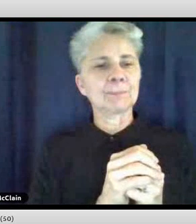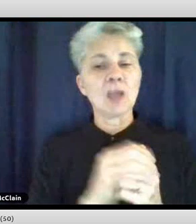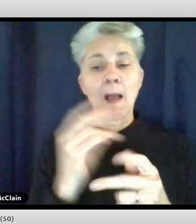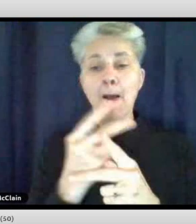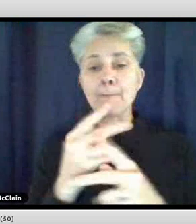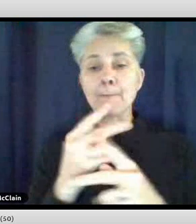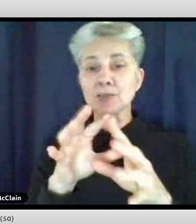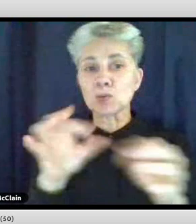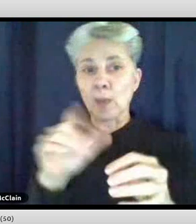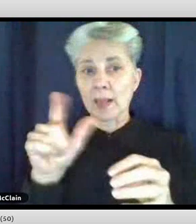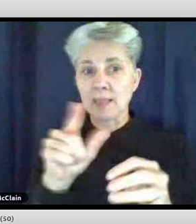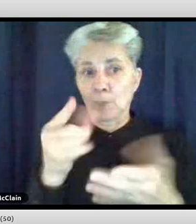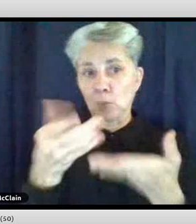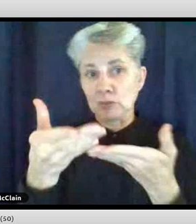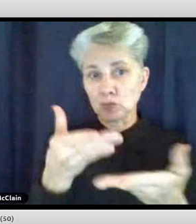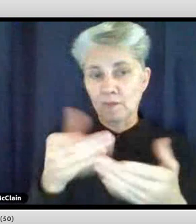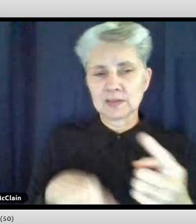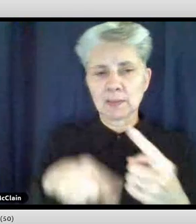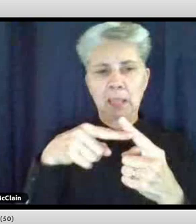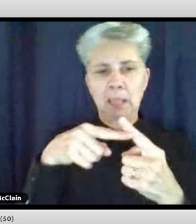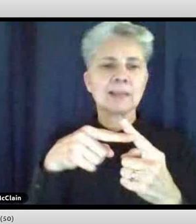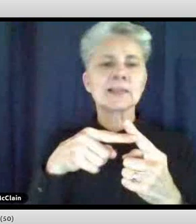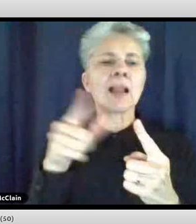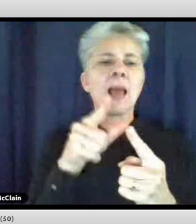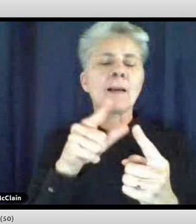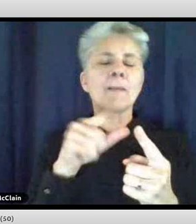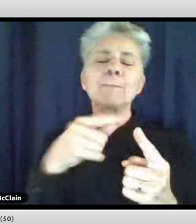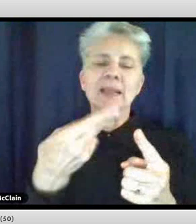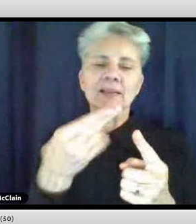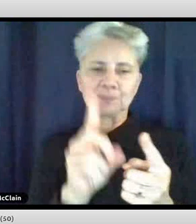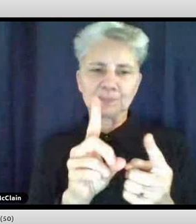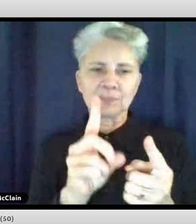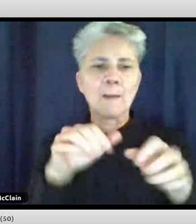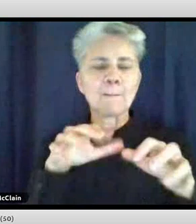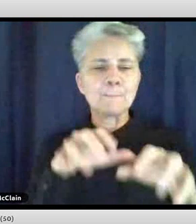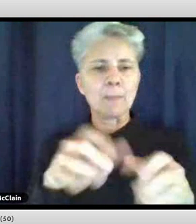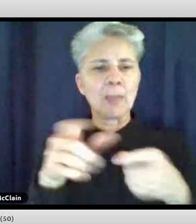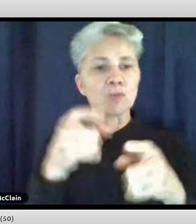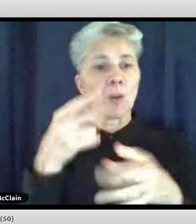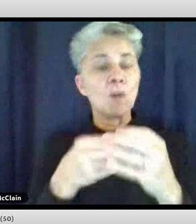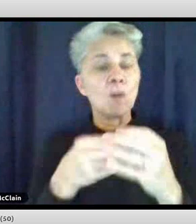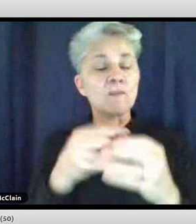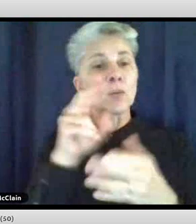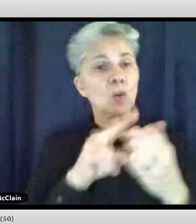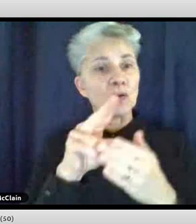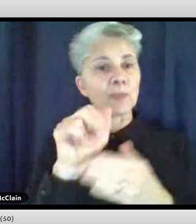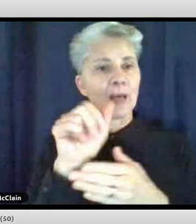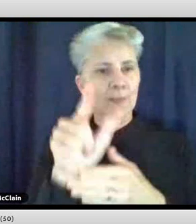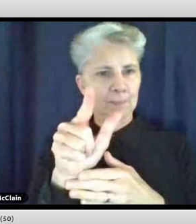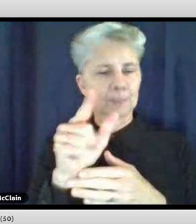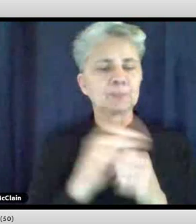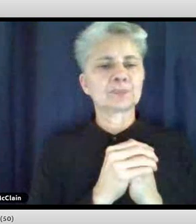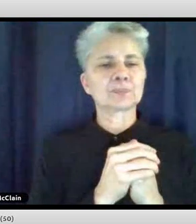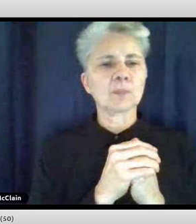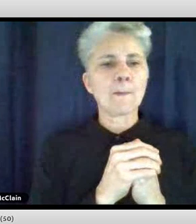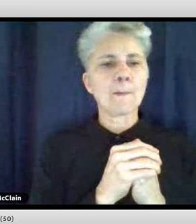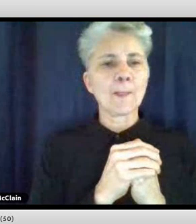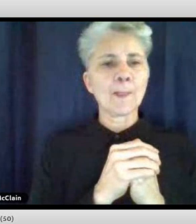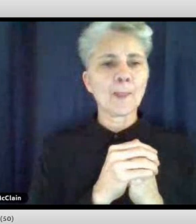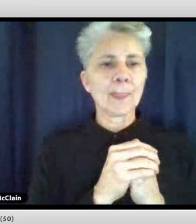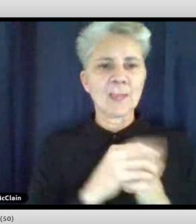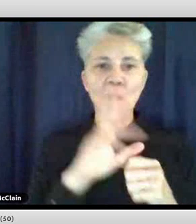committees, and she has 23 years of experience in academic and special libraries. She holds a BA from